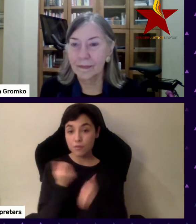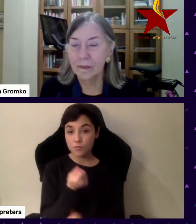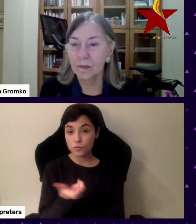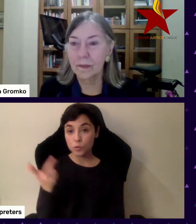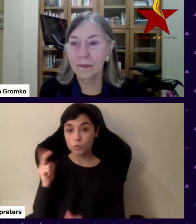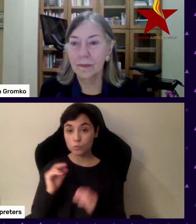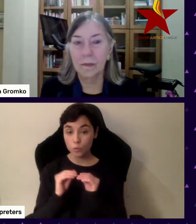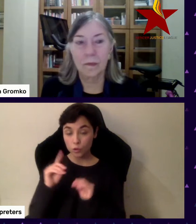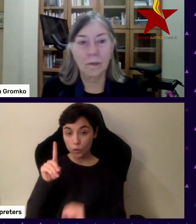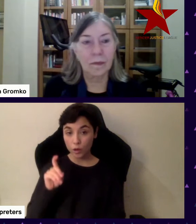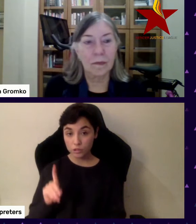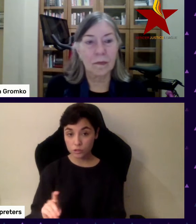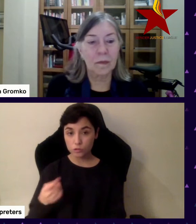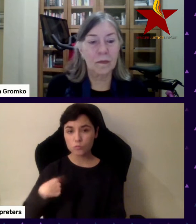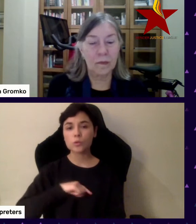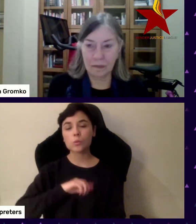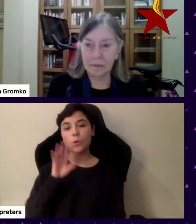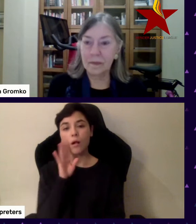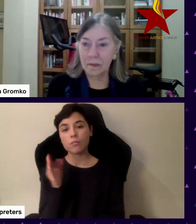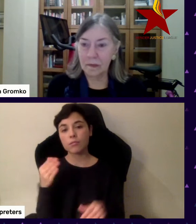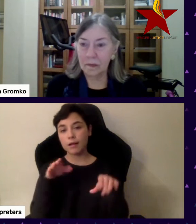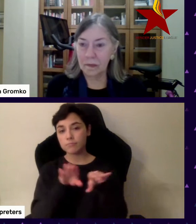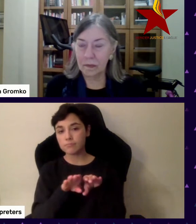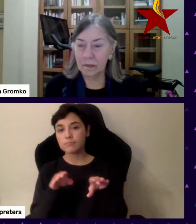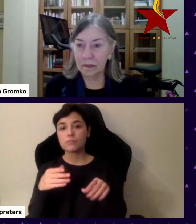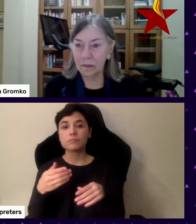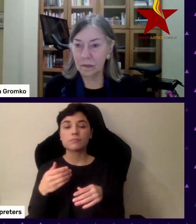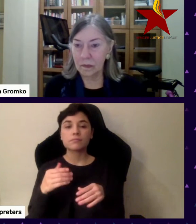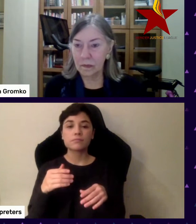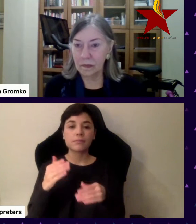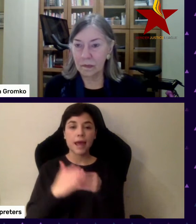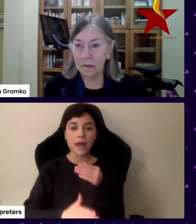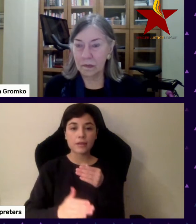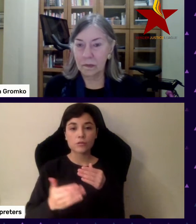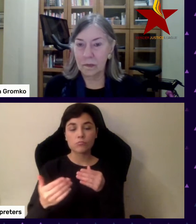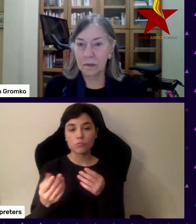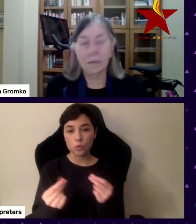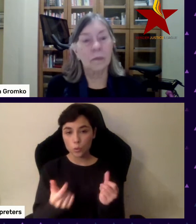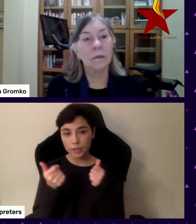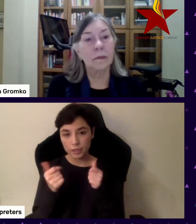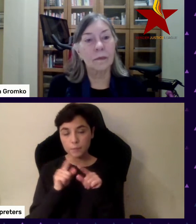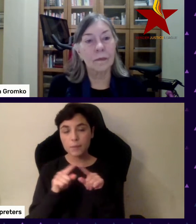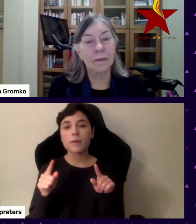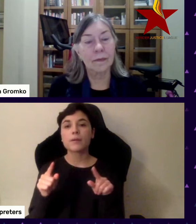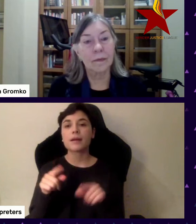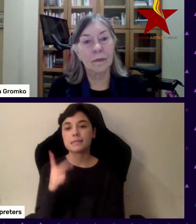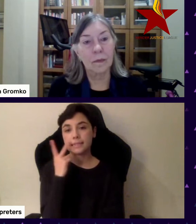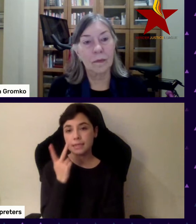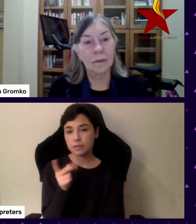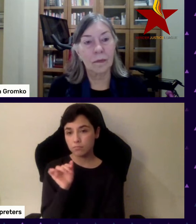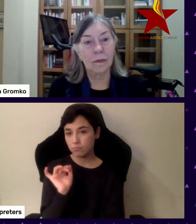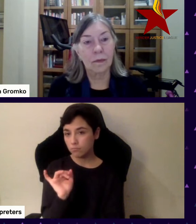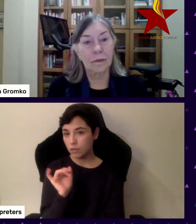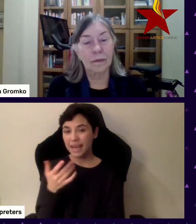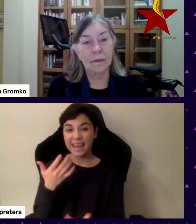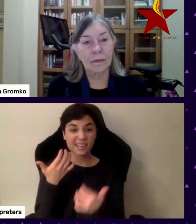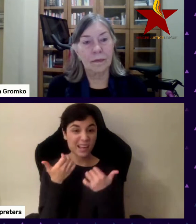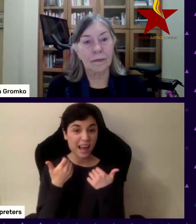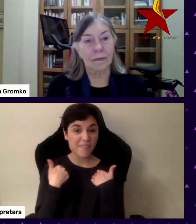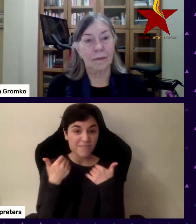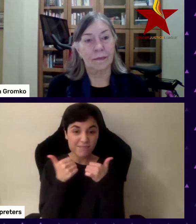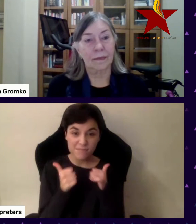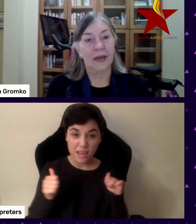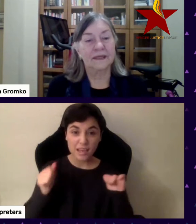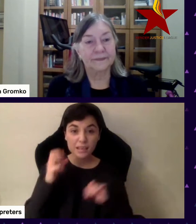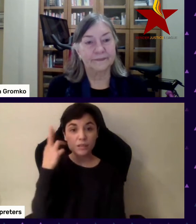so going back to the vaccine, since that's why we're here, is there any reason that we should choose one vaccine over the